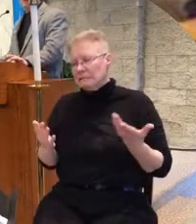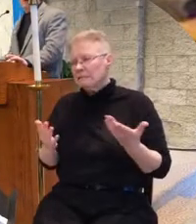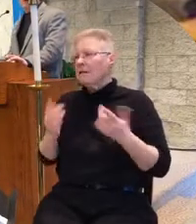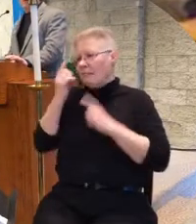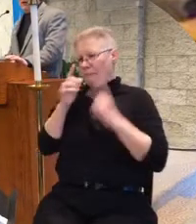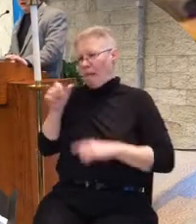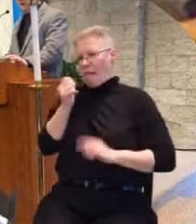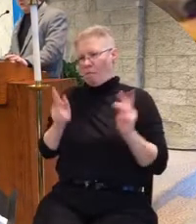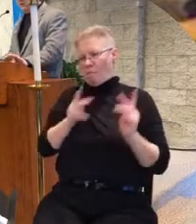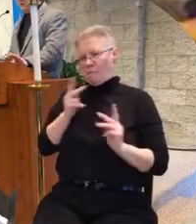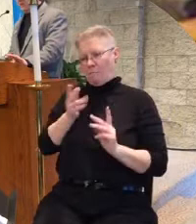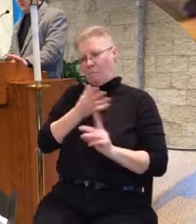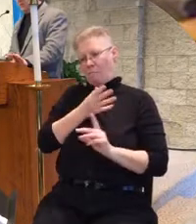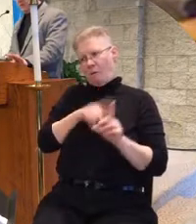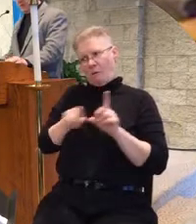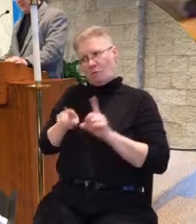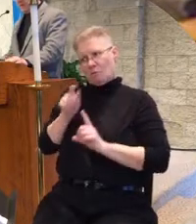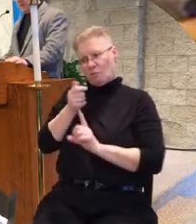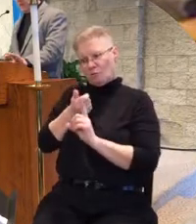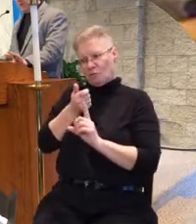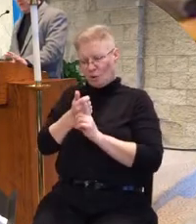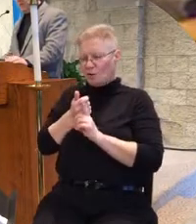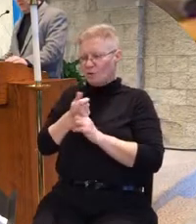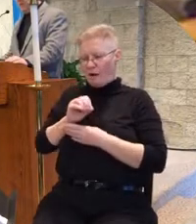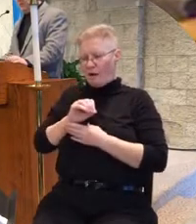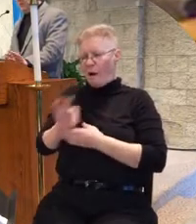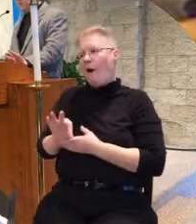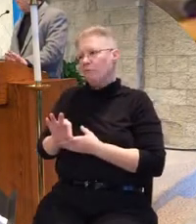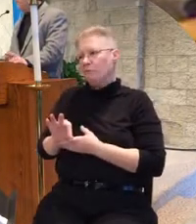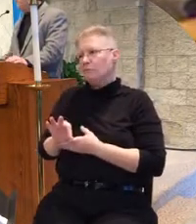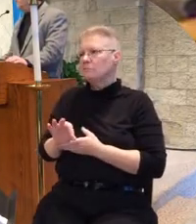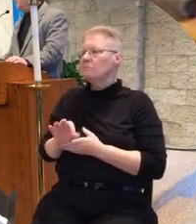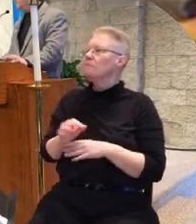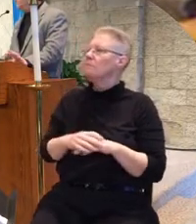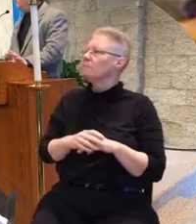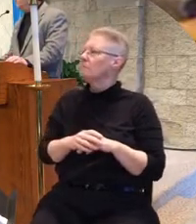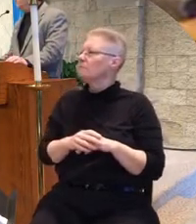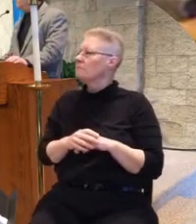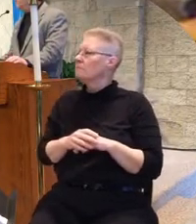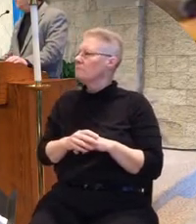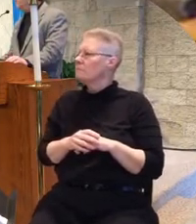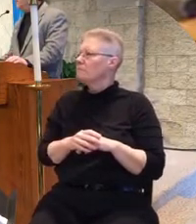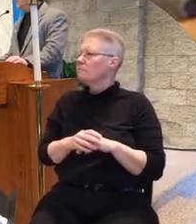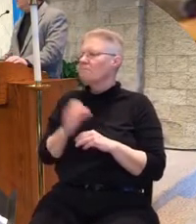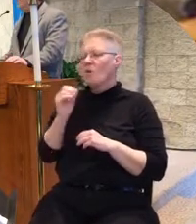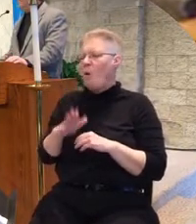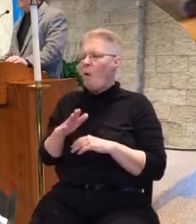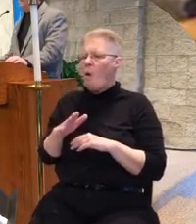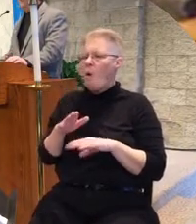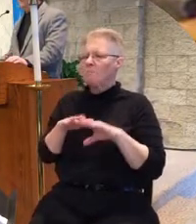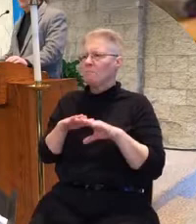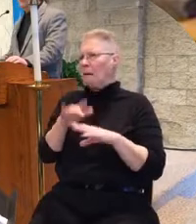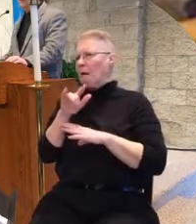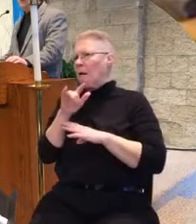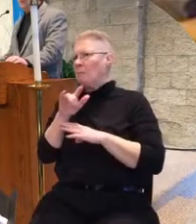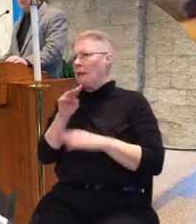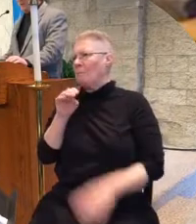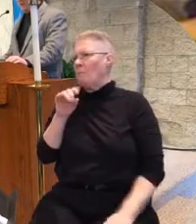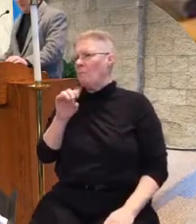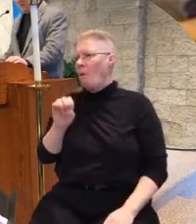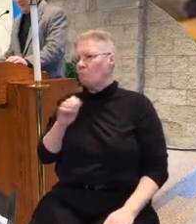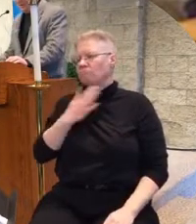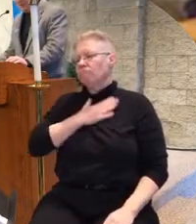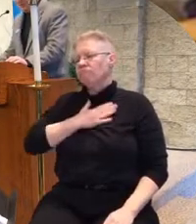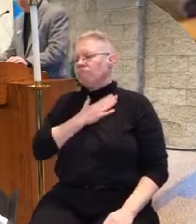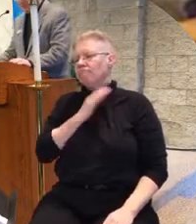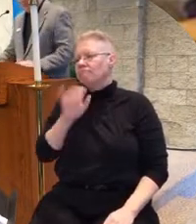of others, and of this sacred place, if you can, please turn off your cell phone or set it on airplane mode. It'd be